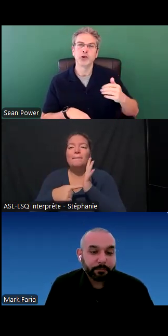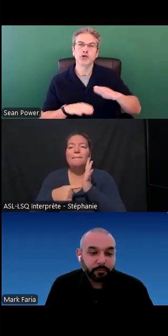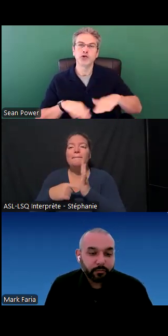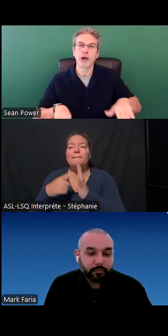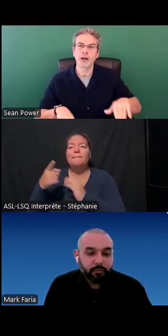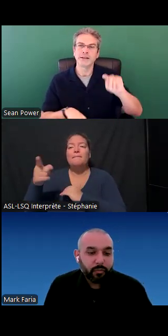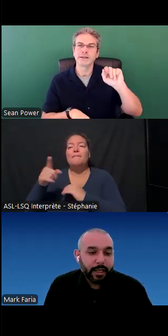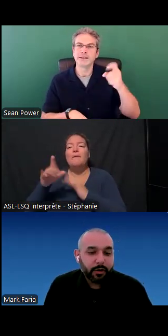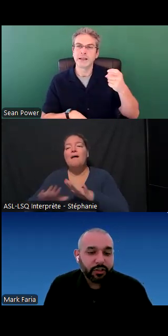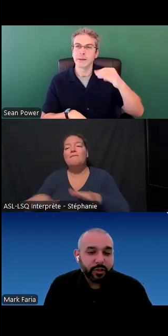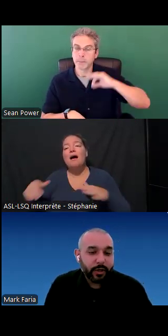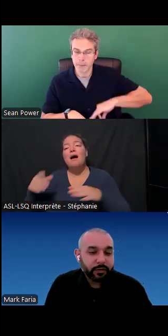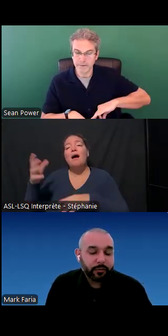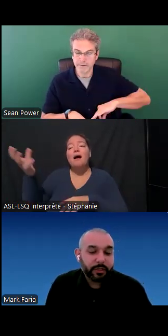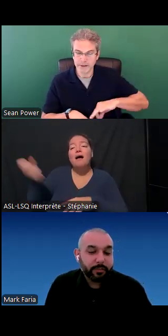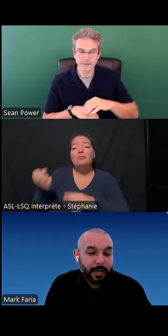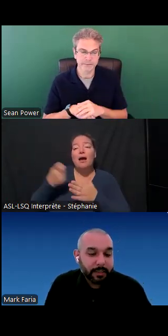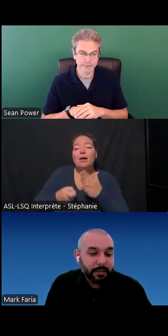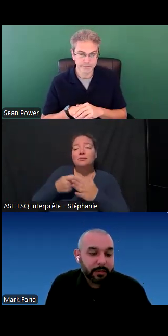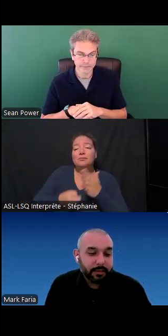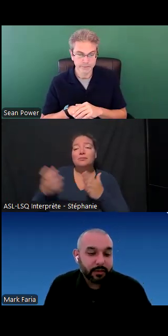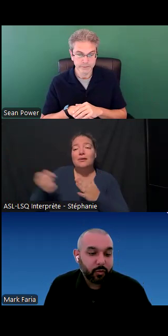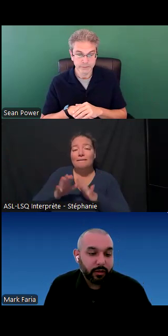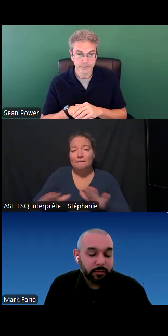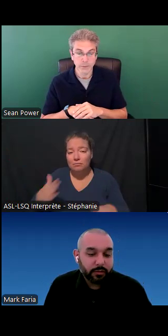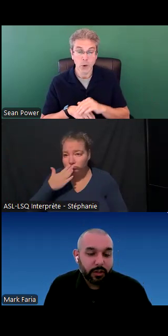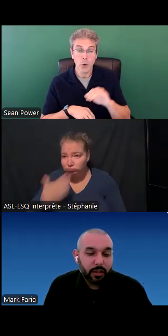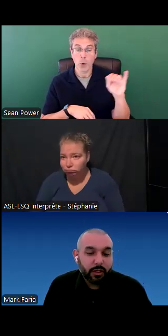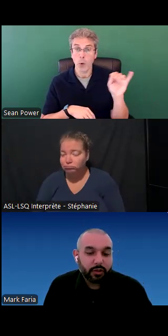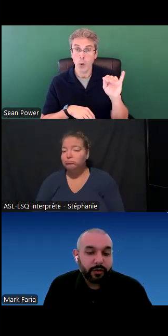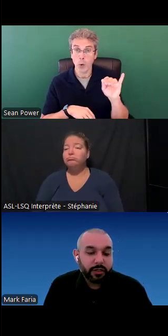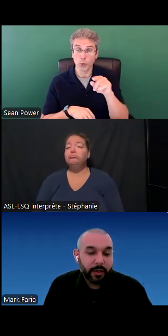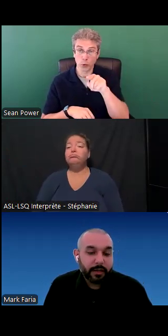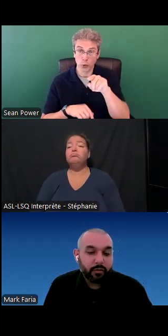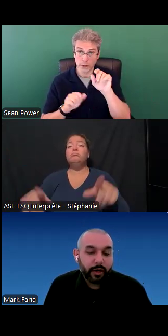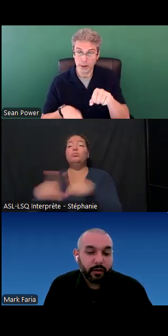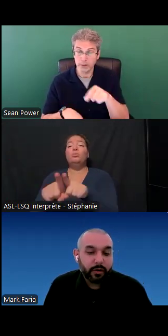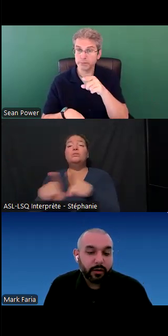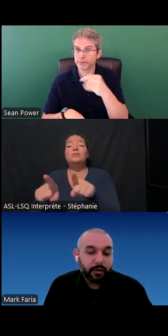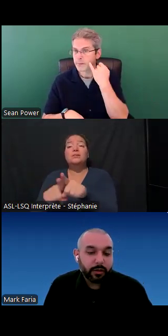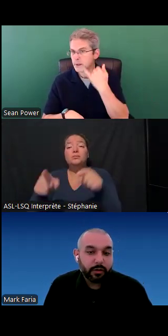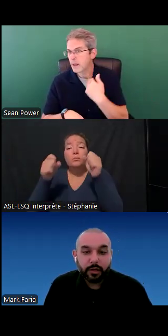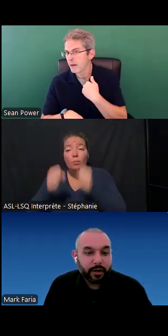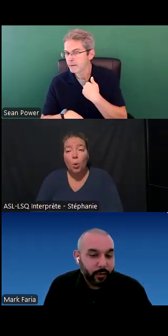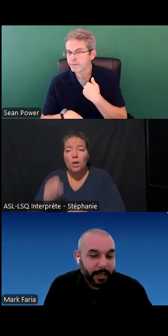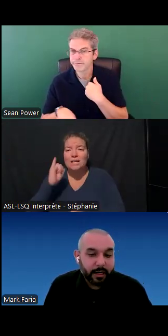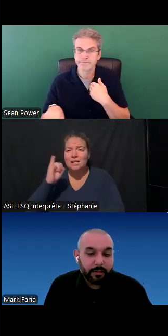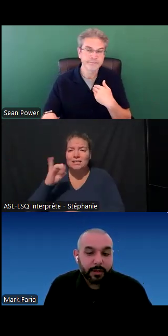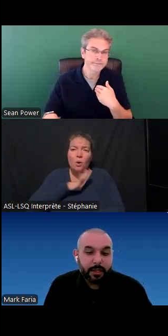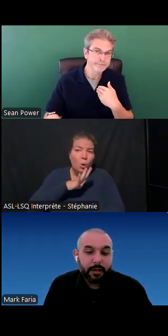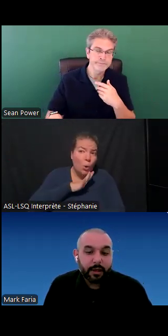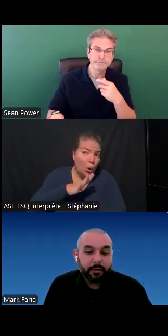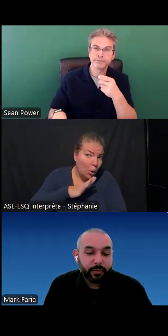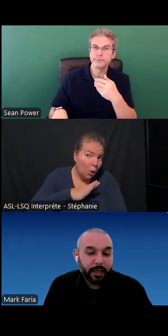yet. It can also be transferred from a dependent as well. So if you have a dependent where they don't have no